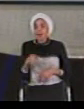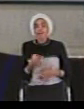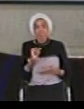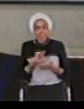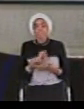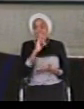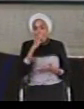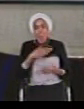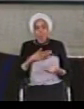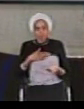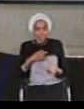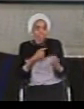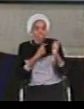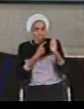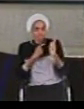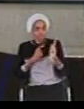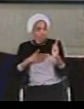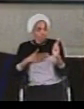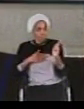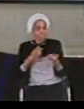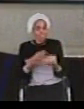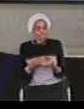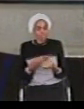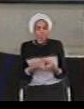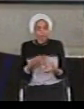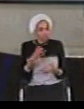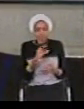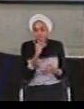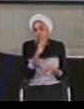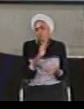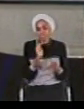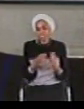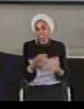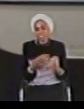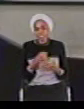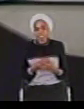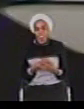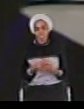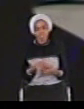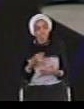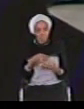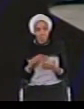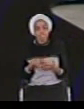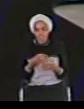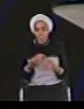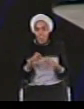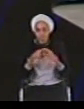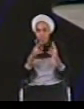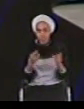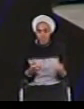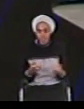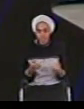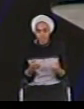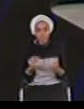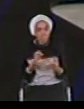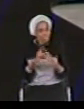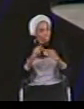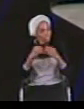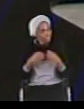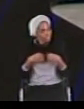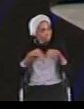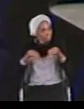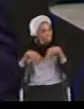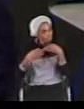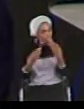his gospel. That there's been no change. It's his revelation. As he has given,